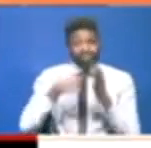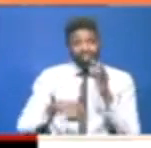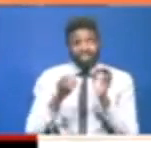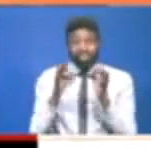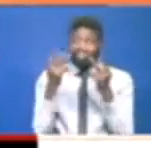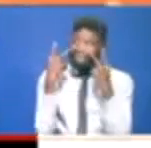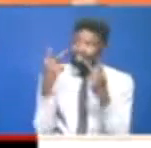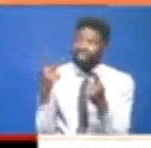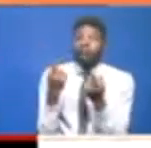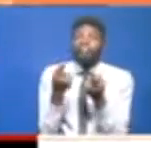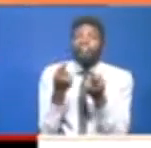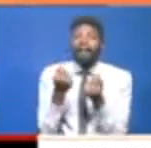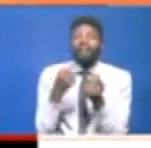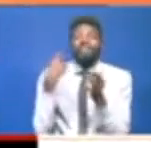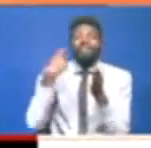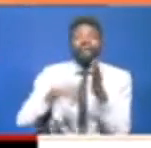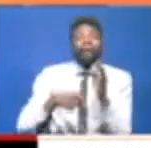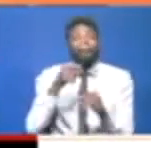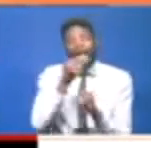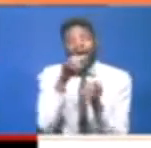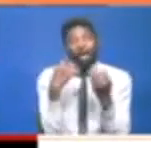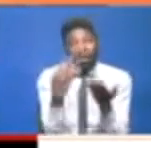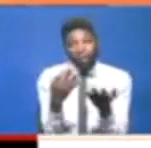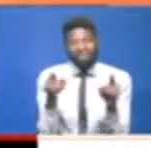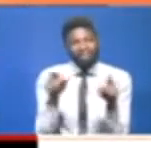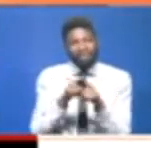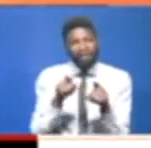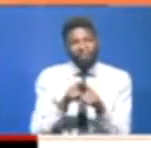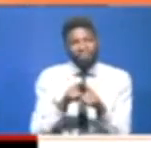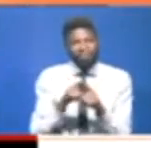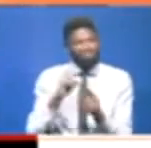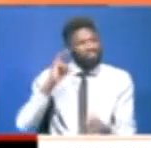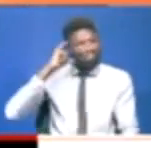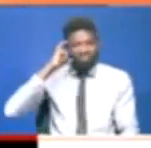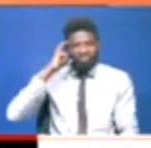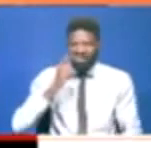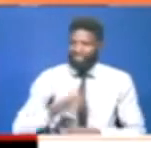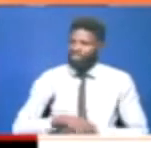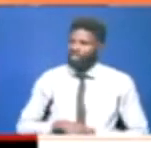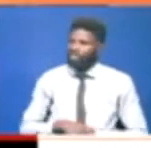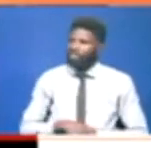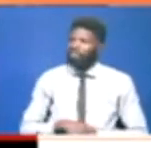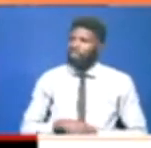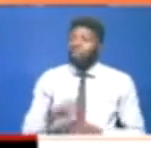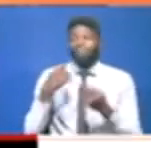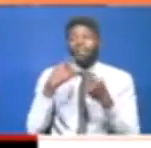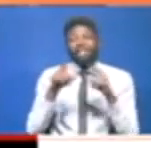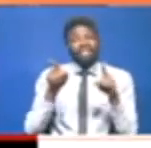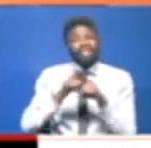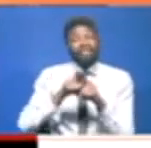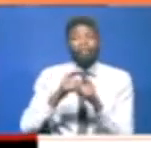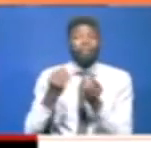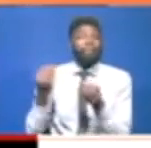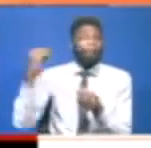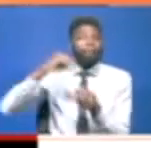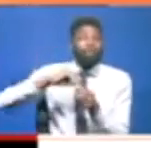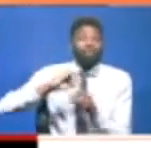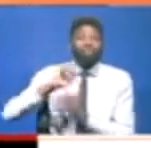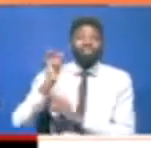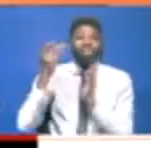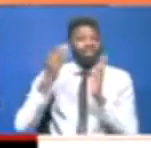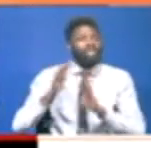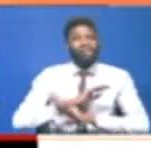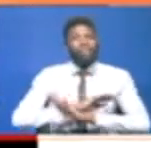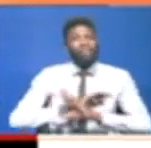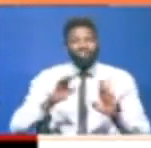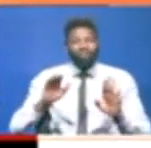are paying, yes, of course, it's not a small amount of money. It's not. But yet, a lot of Kenyans are yet to realize that actually you